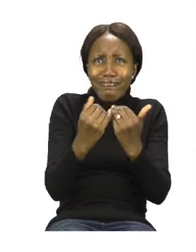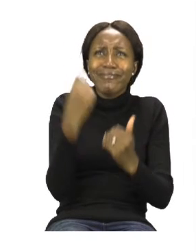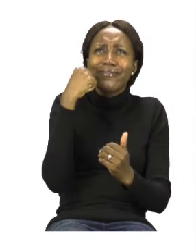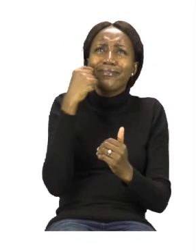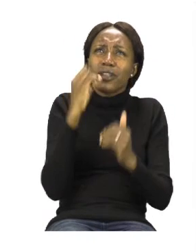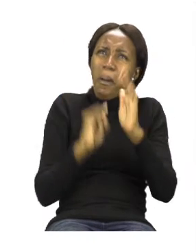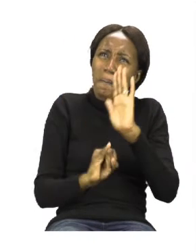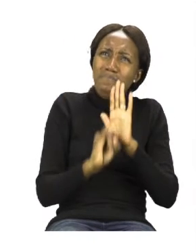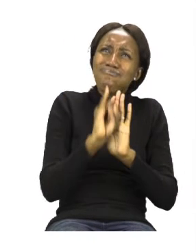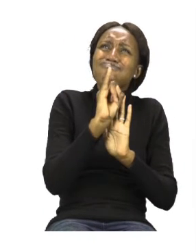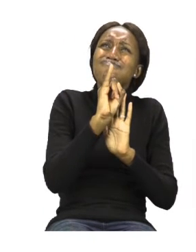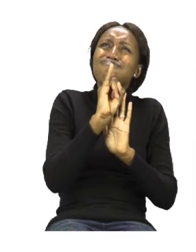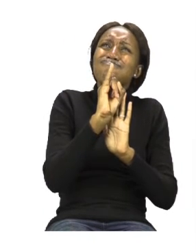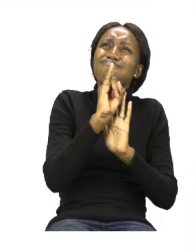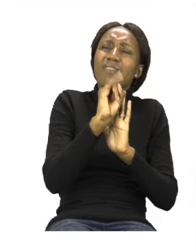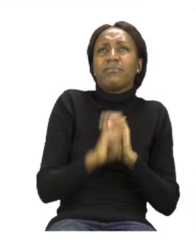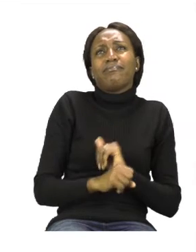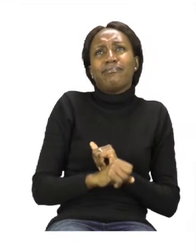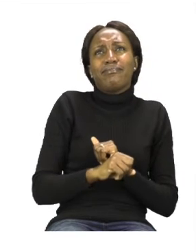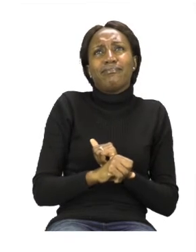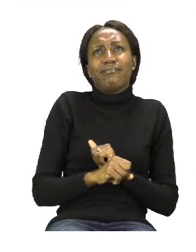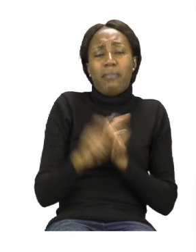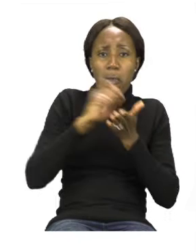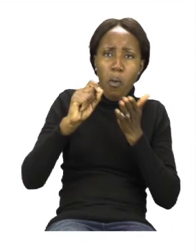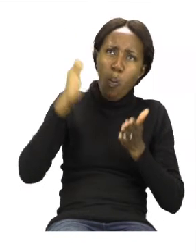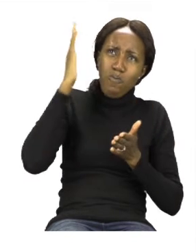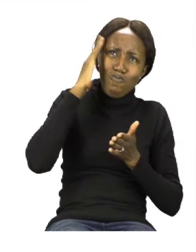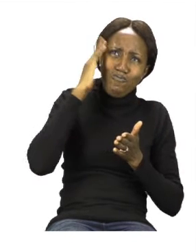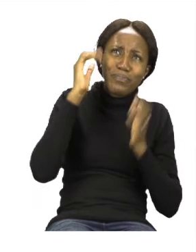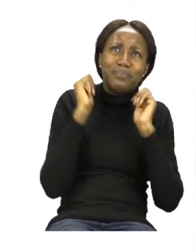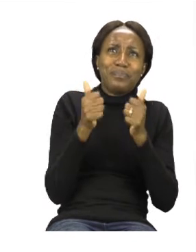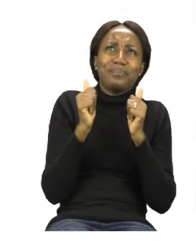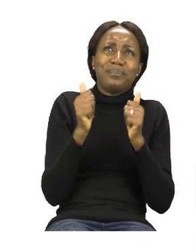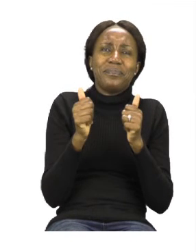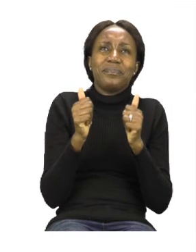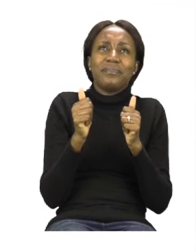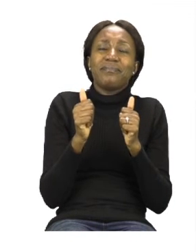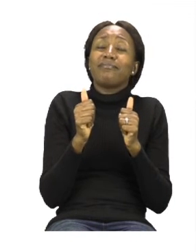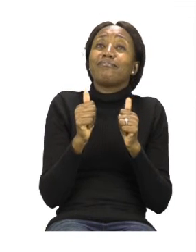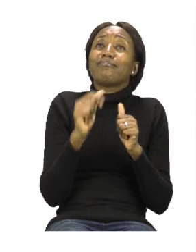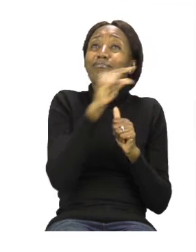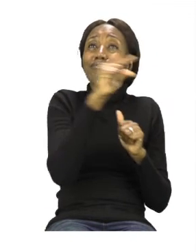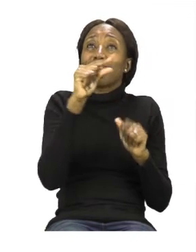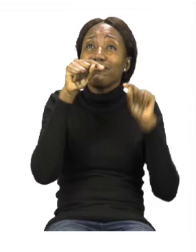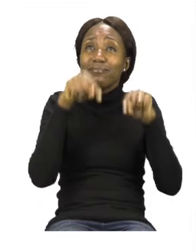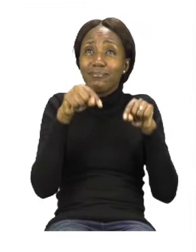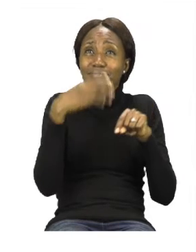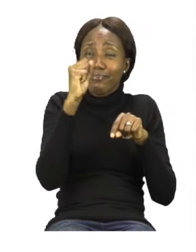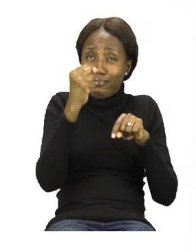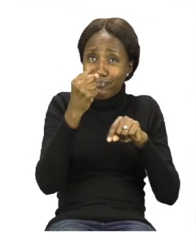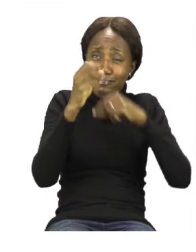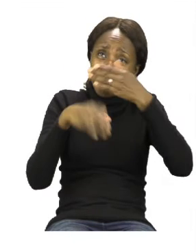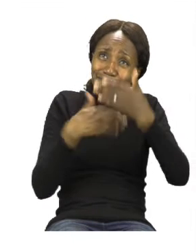our English in both speaking and writing. Our vocabulary words today have pictures to